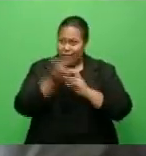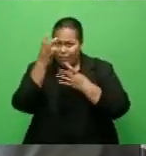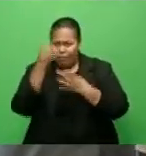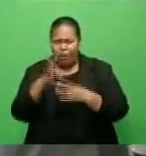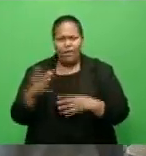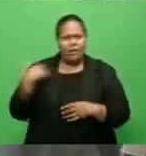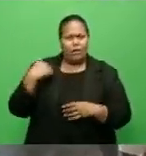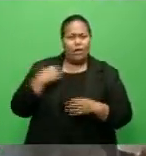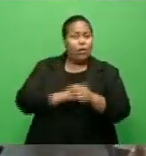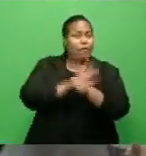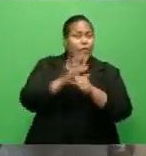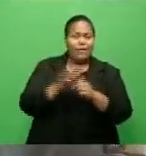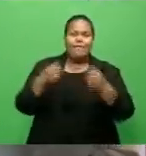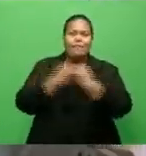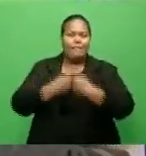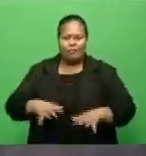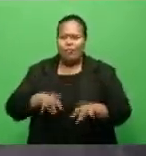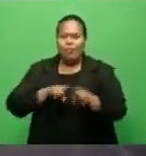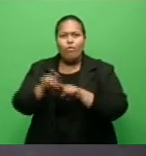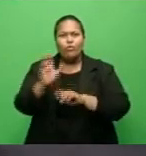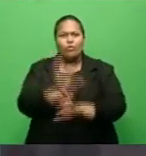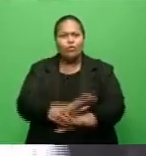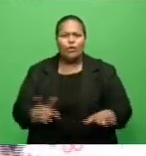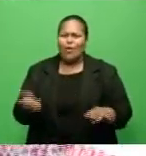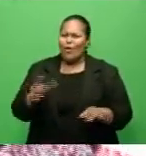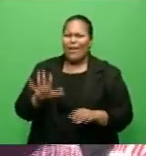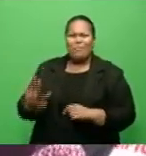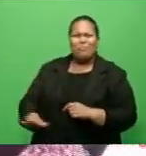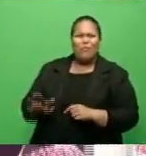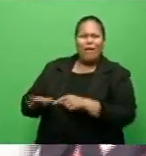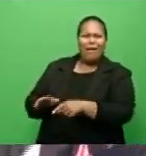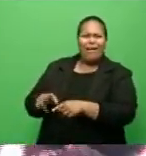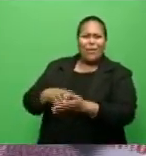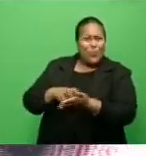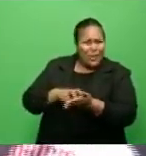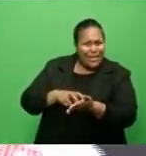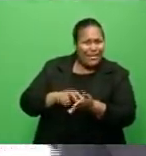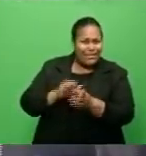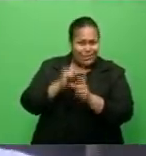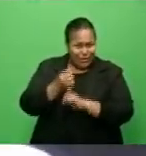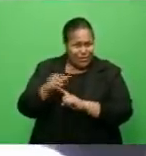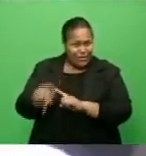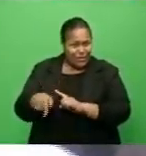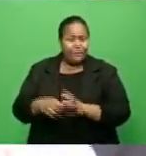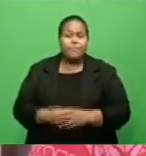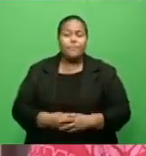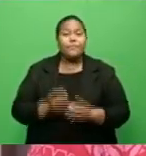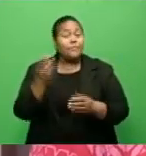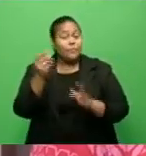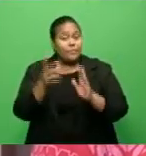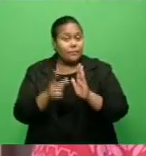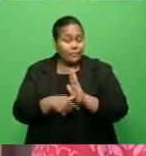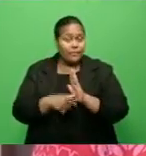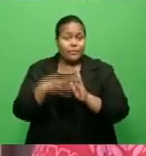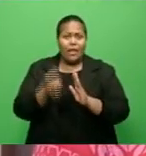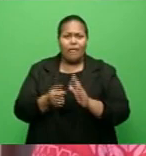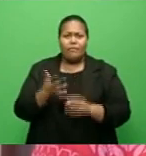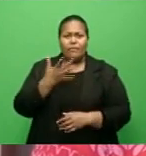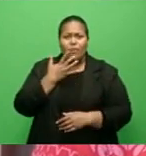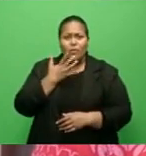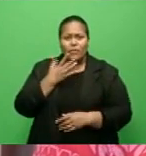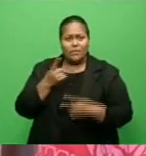most damaging for those children in already disadvantaged or vulnerable situations. Sometimes there is a false